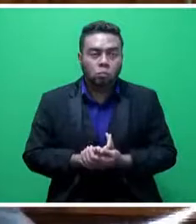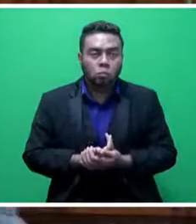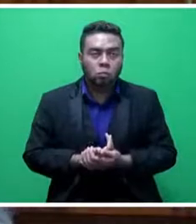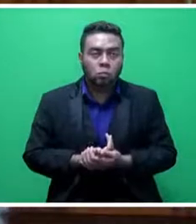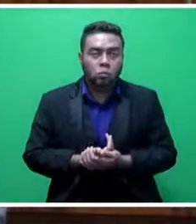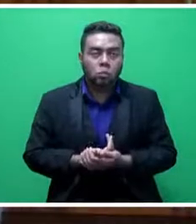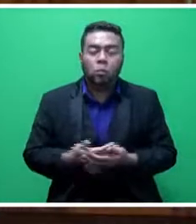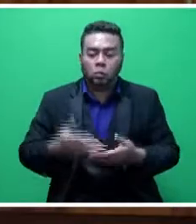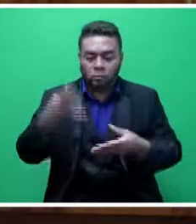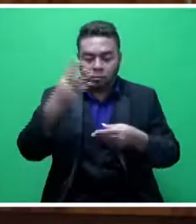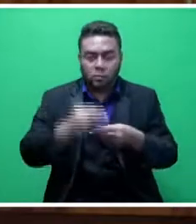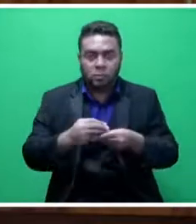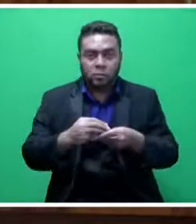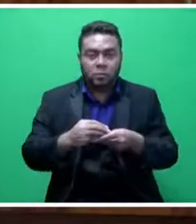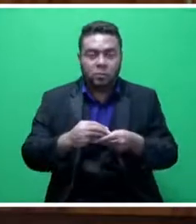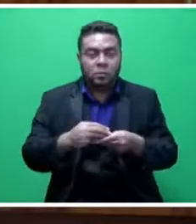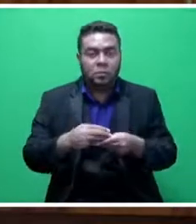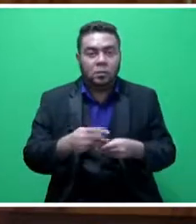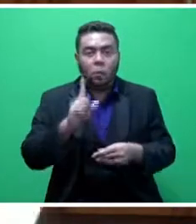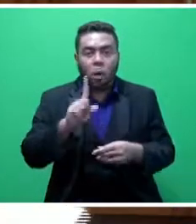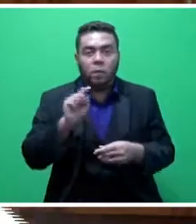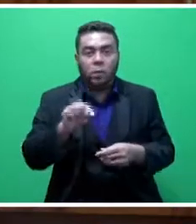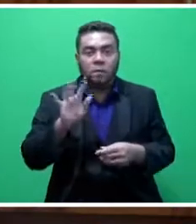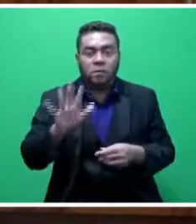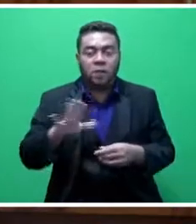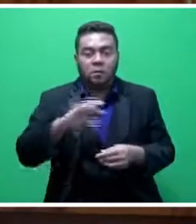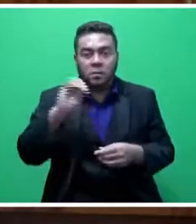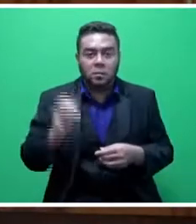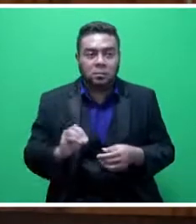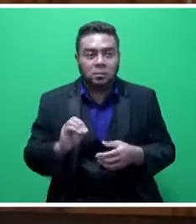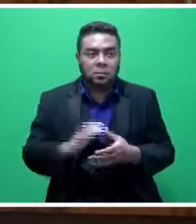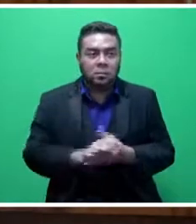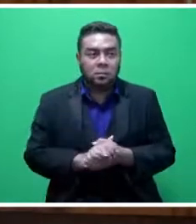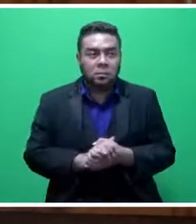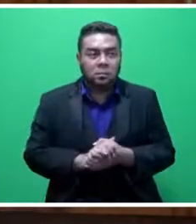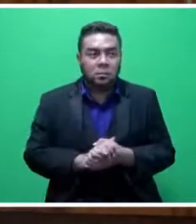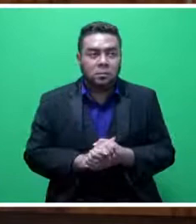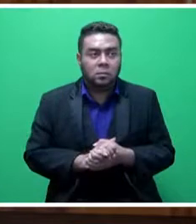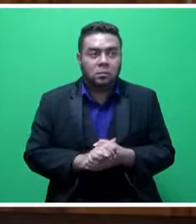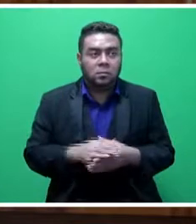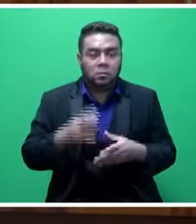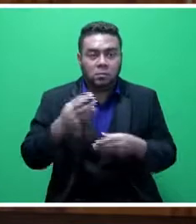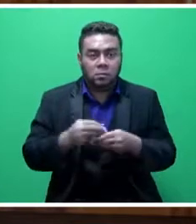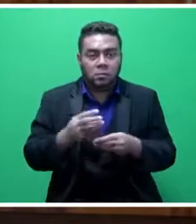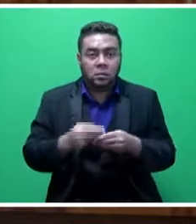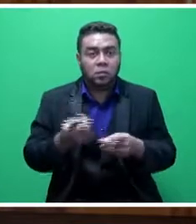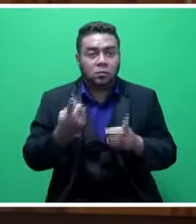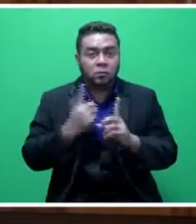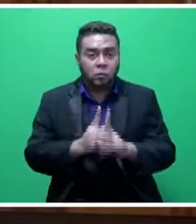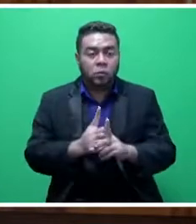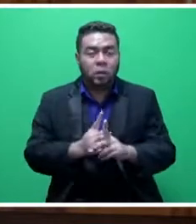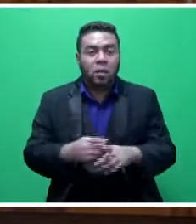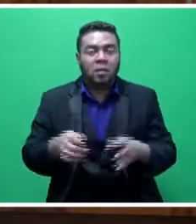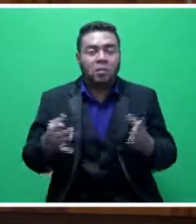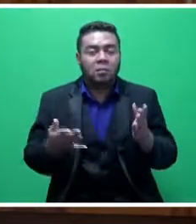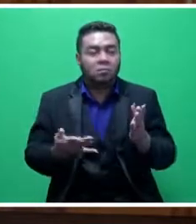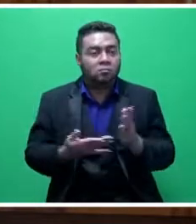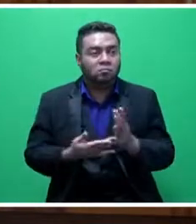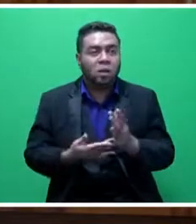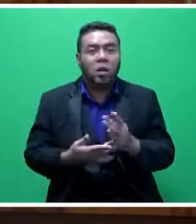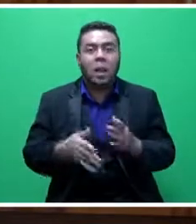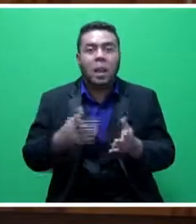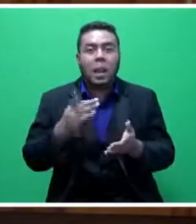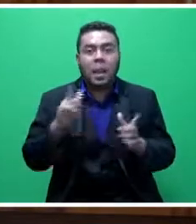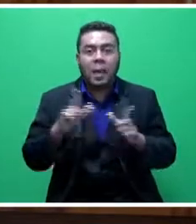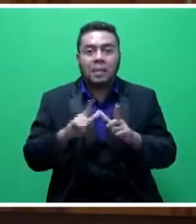increase the current 1.5% revenue-based telecommunications license fee prescribed in accordance with the Telecommunications Licensing